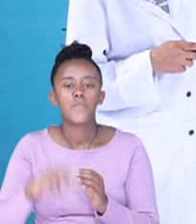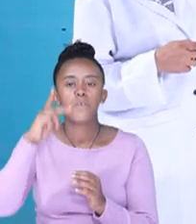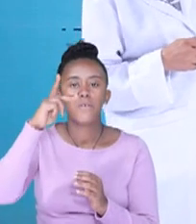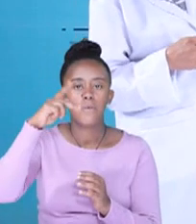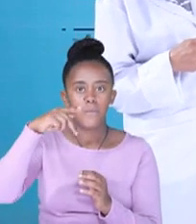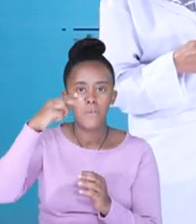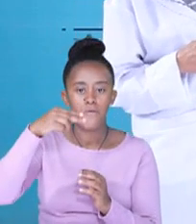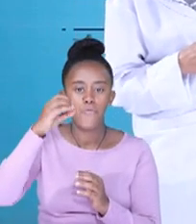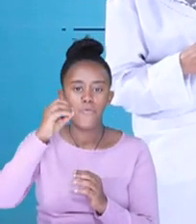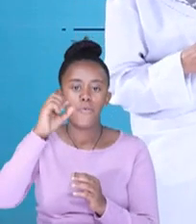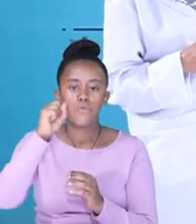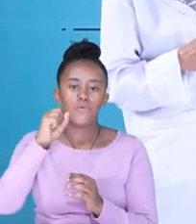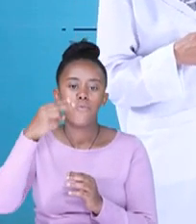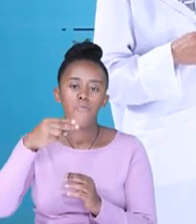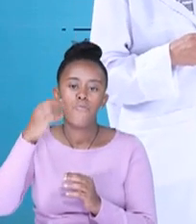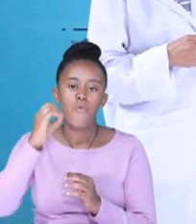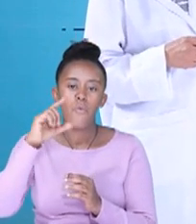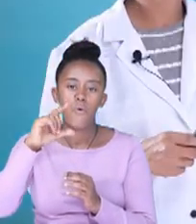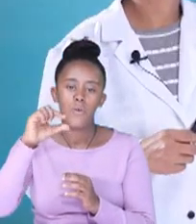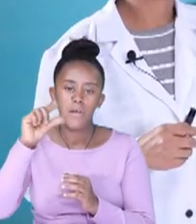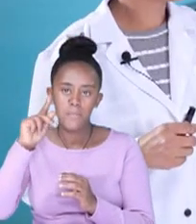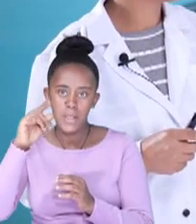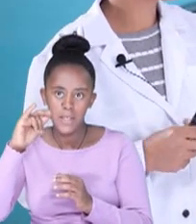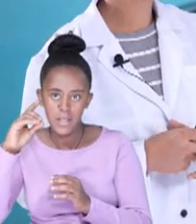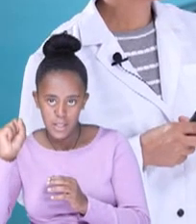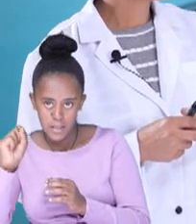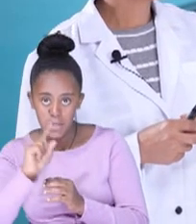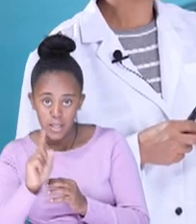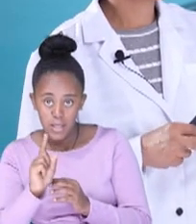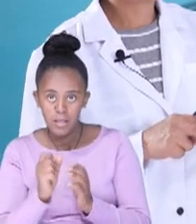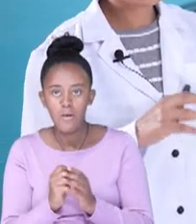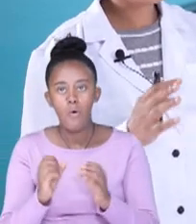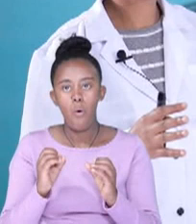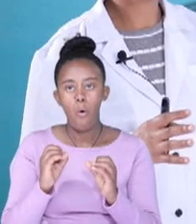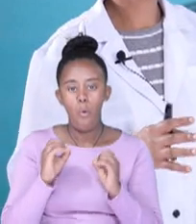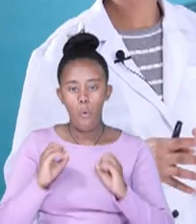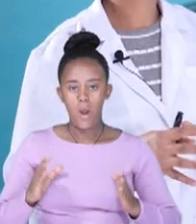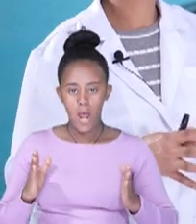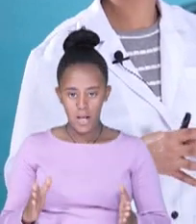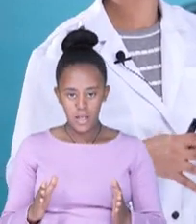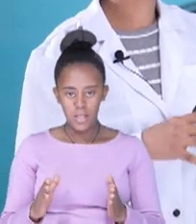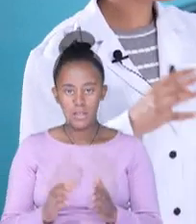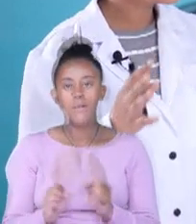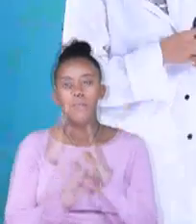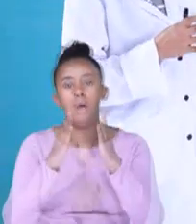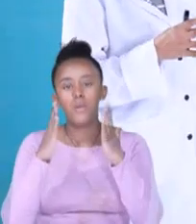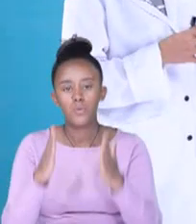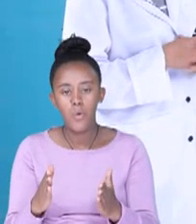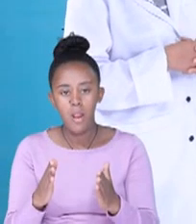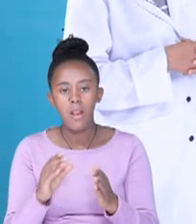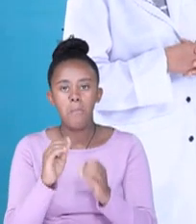learned that phospholipids are organic compounds that are basically make